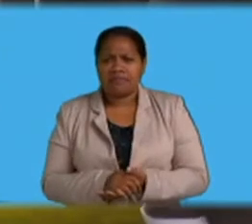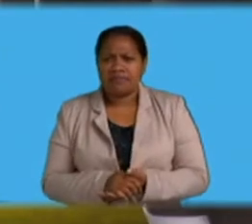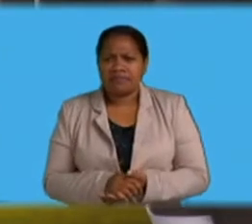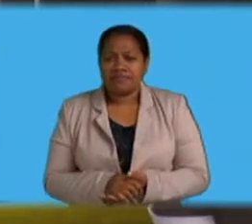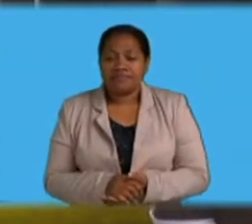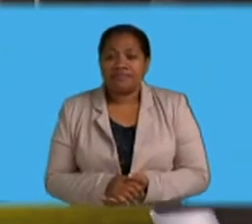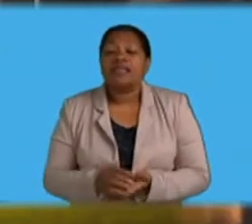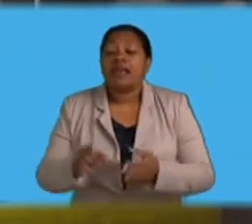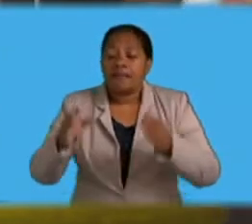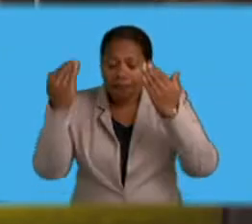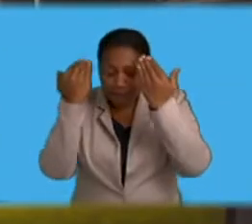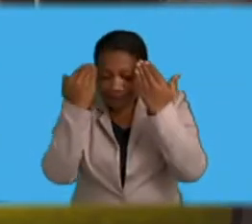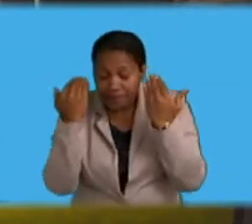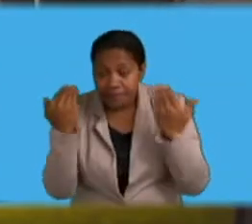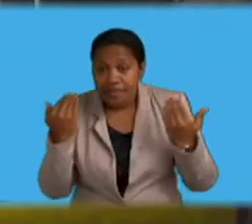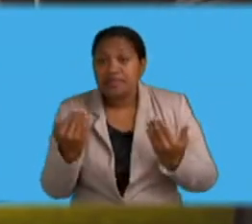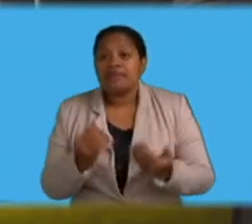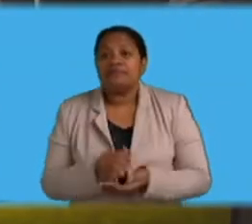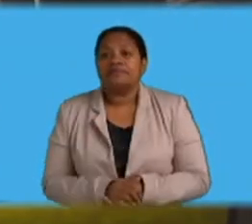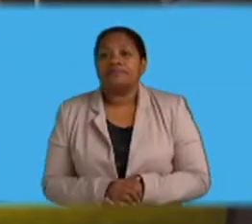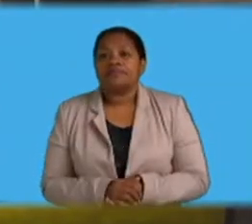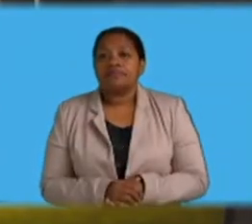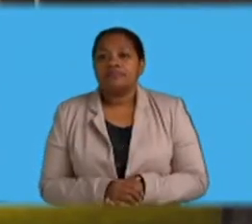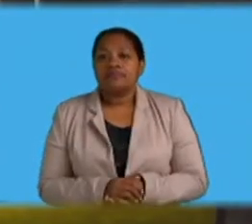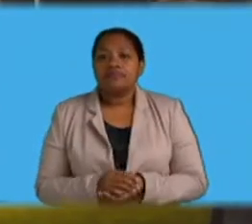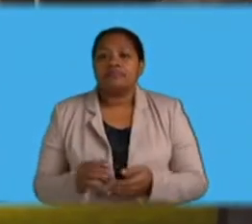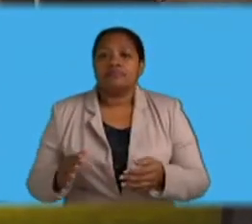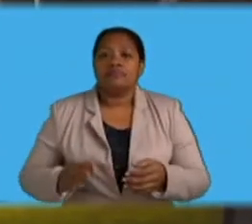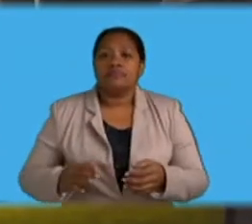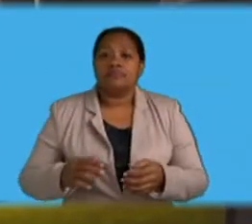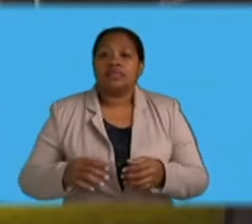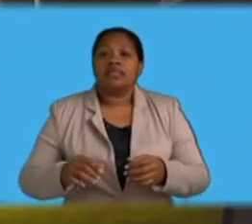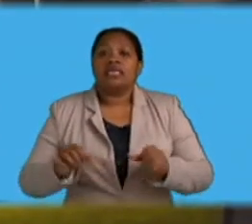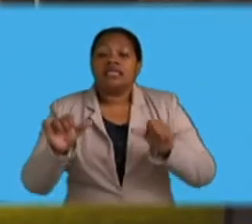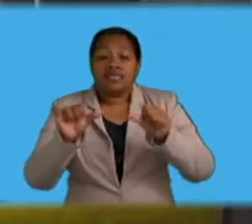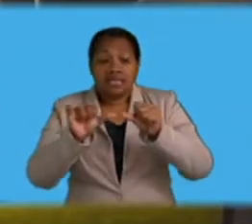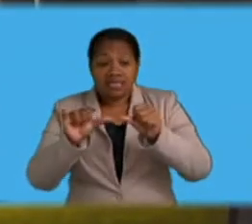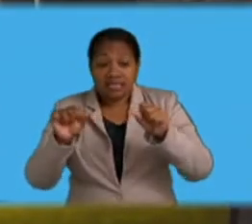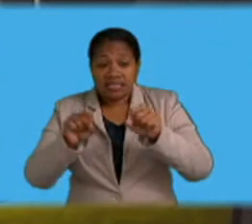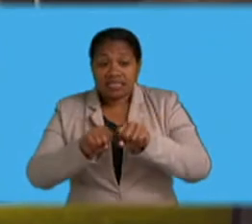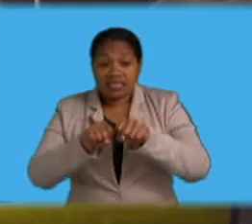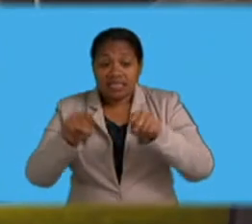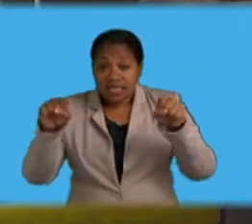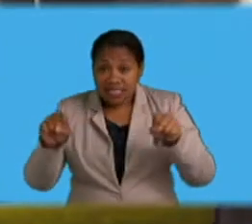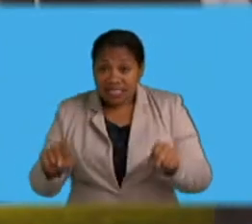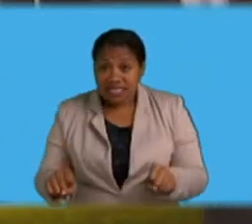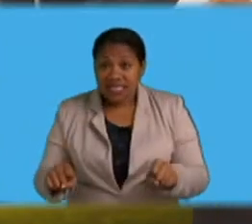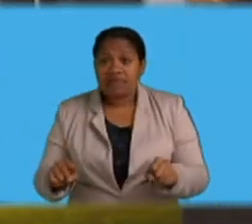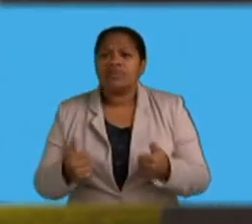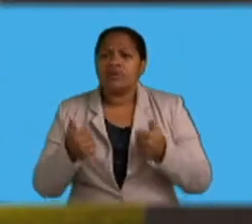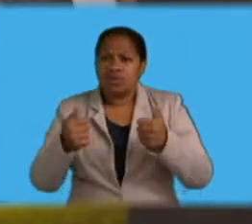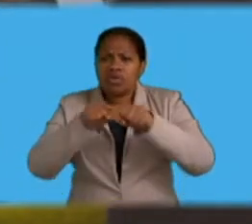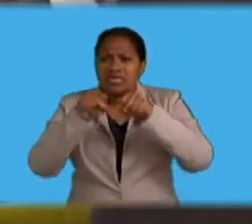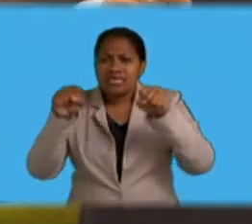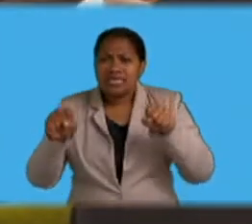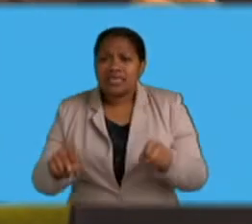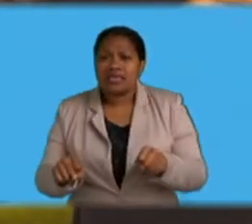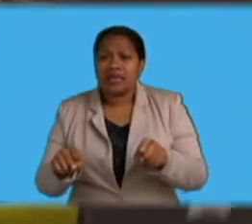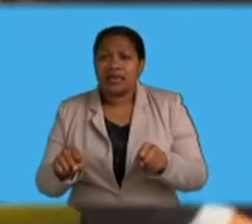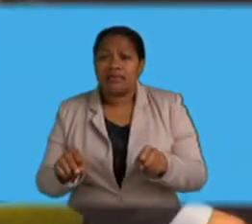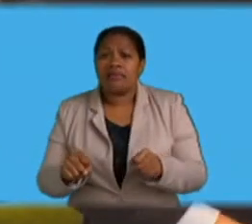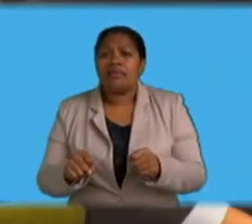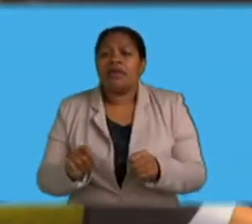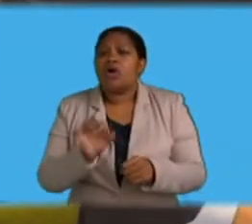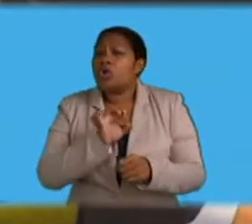the matter is that the OMRS system is a good system. The OMRS system actually is not only applied